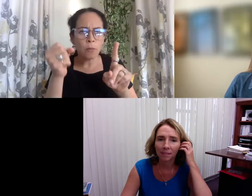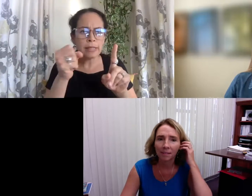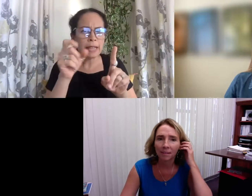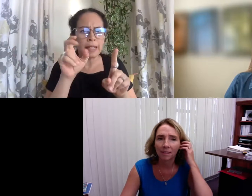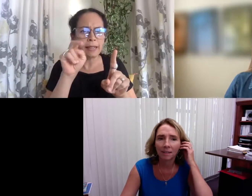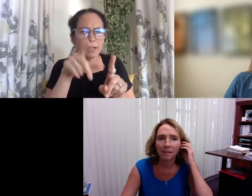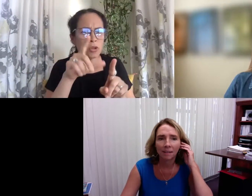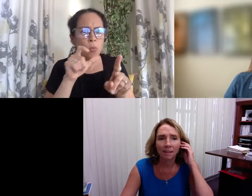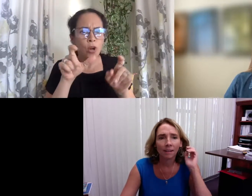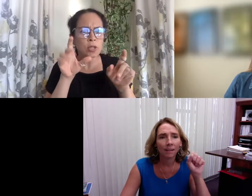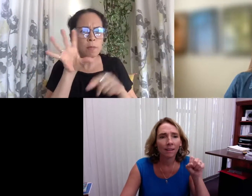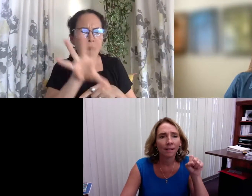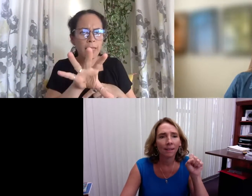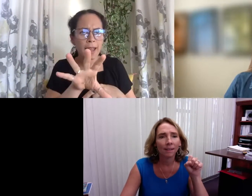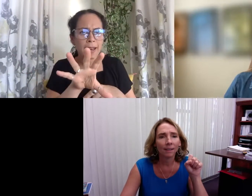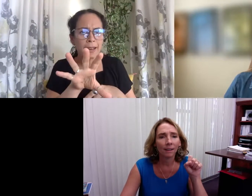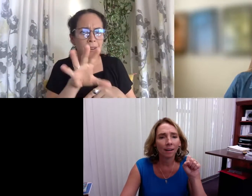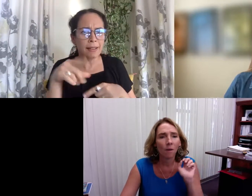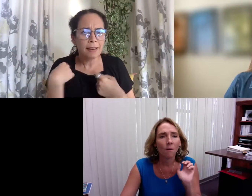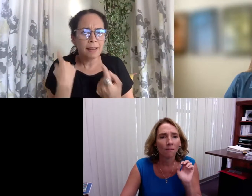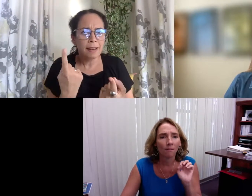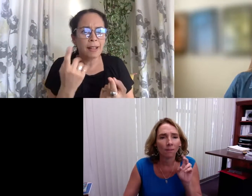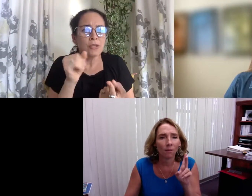Hold on 1 second.